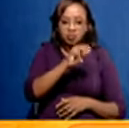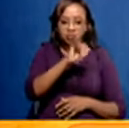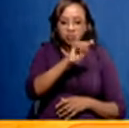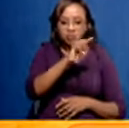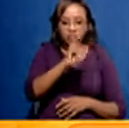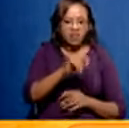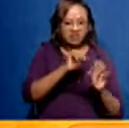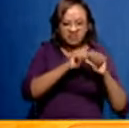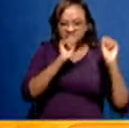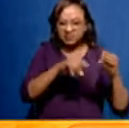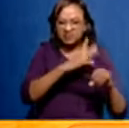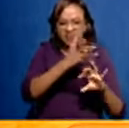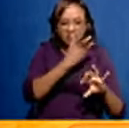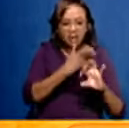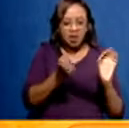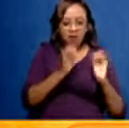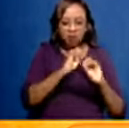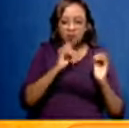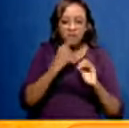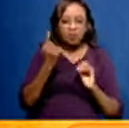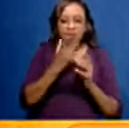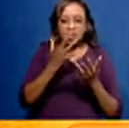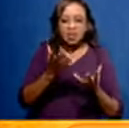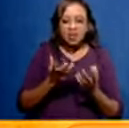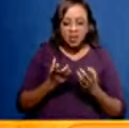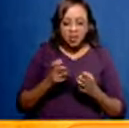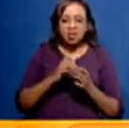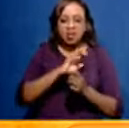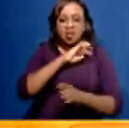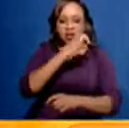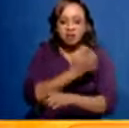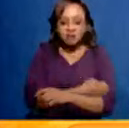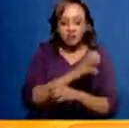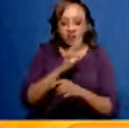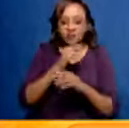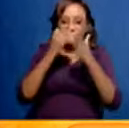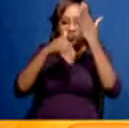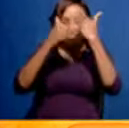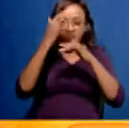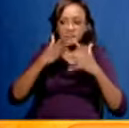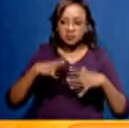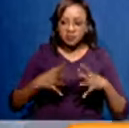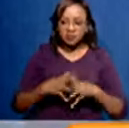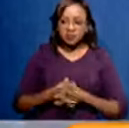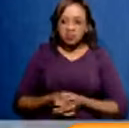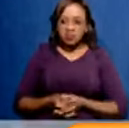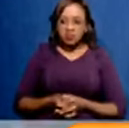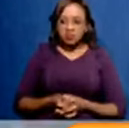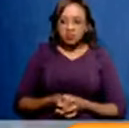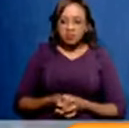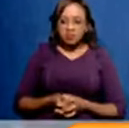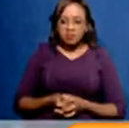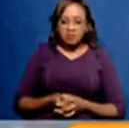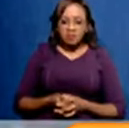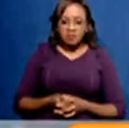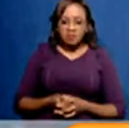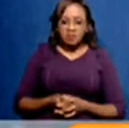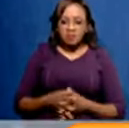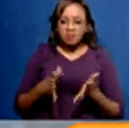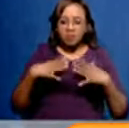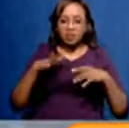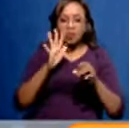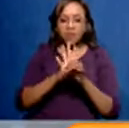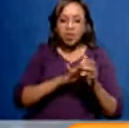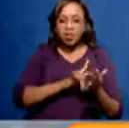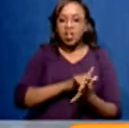requires a deliberate effort on the side of the university to get it into place. You know, it's funny you say that because those who go for